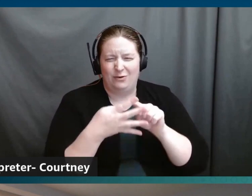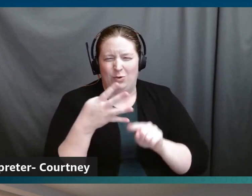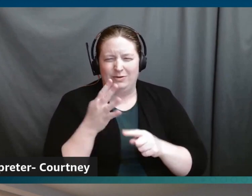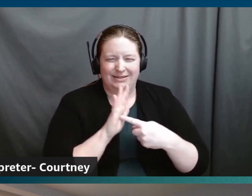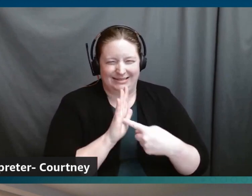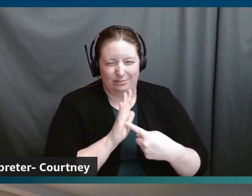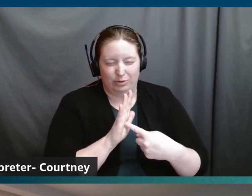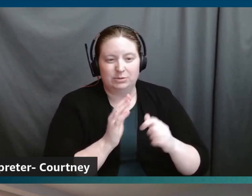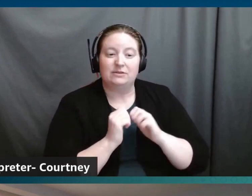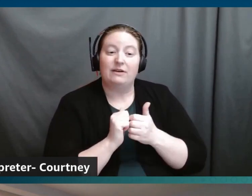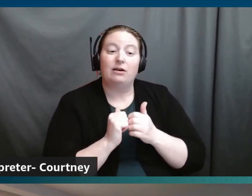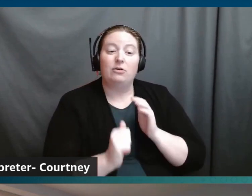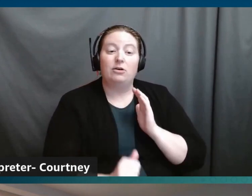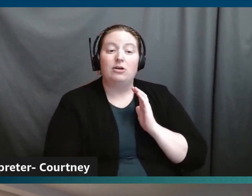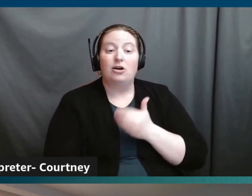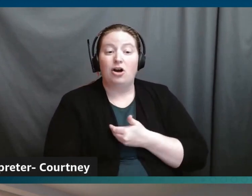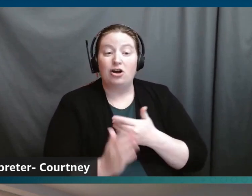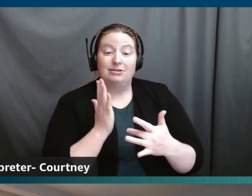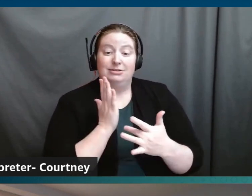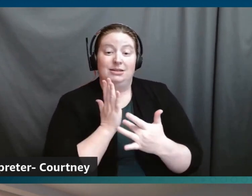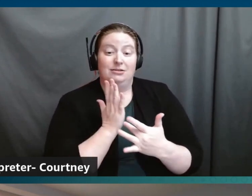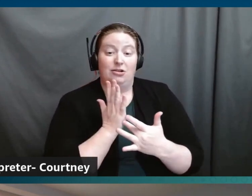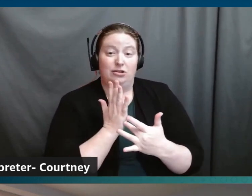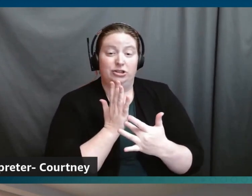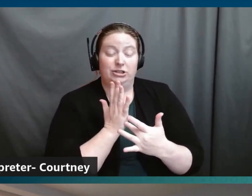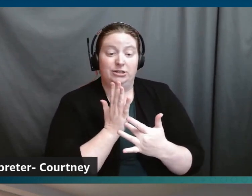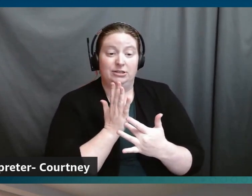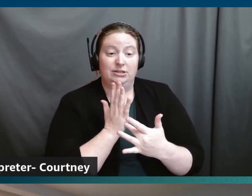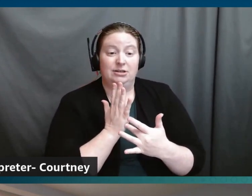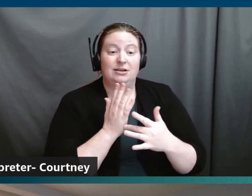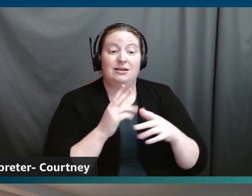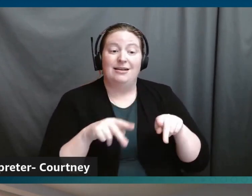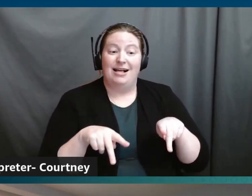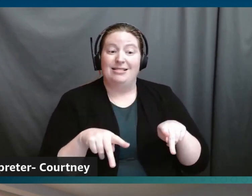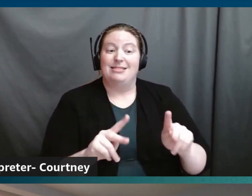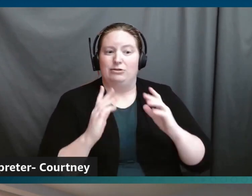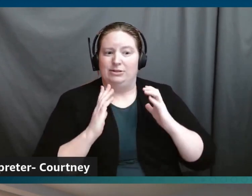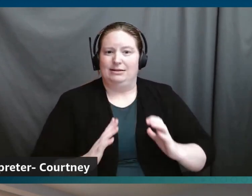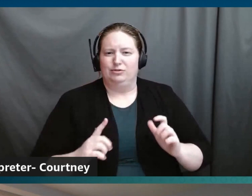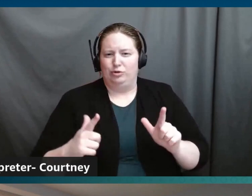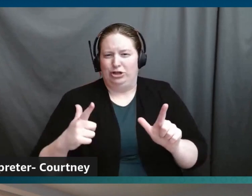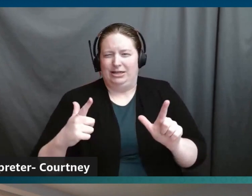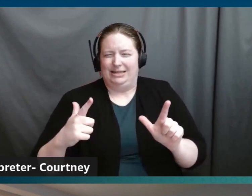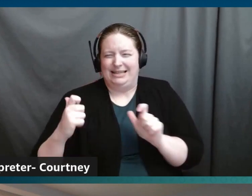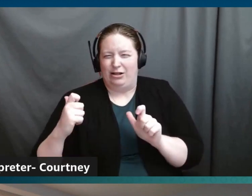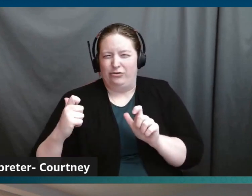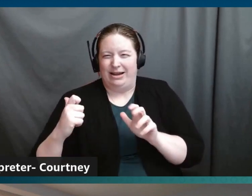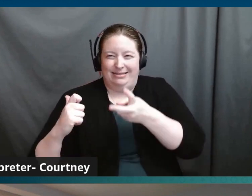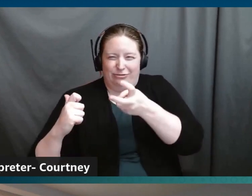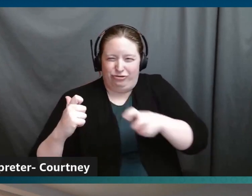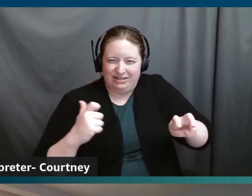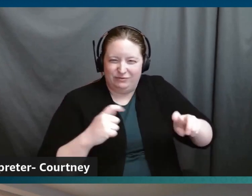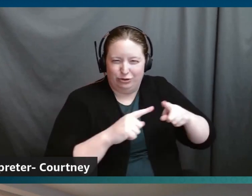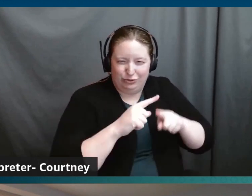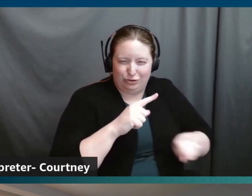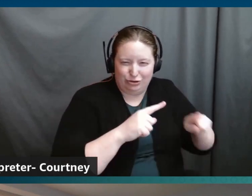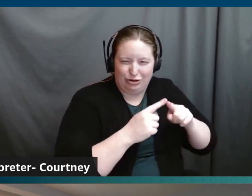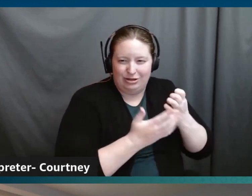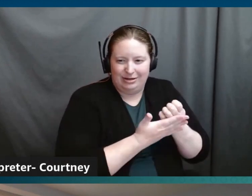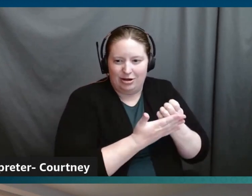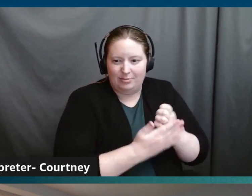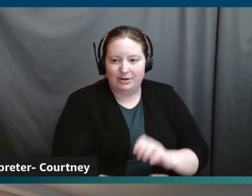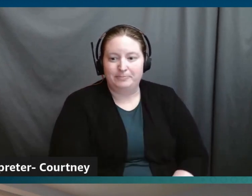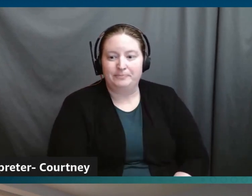how our technologies are allowing customers to accelerate their path to circular economy. So